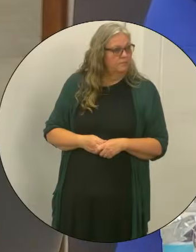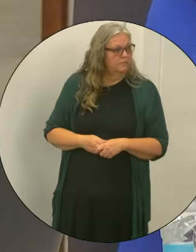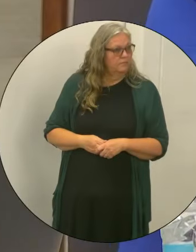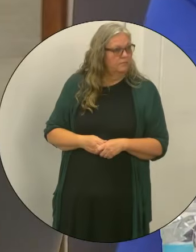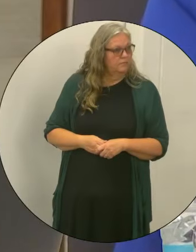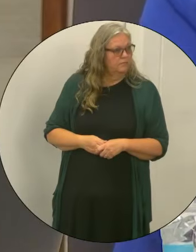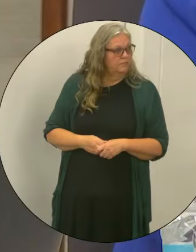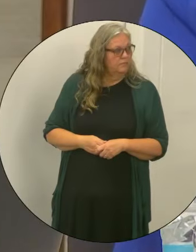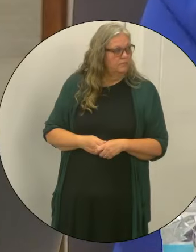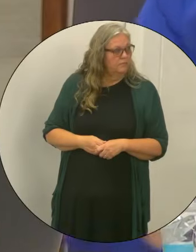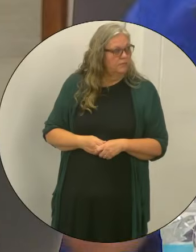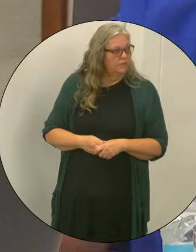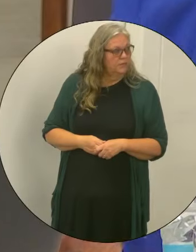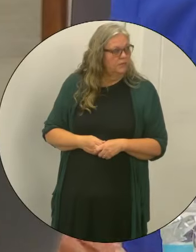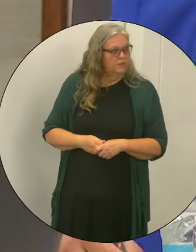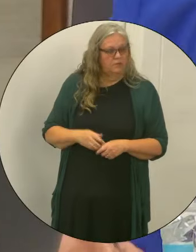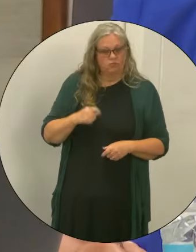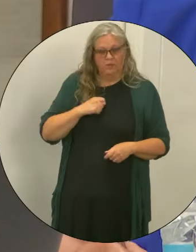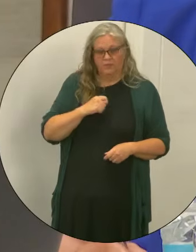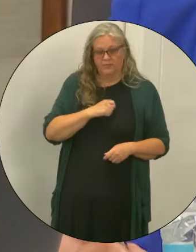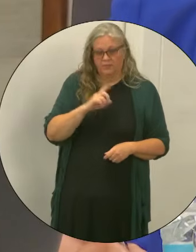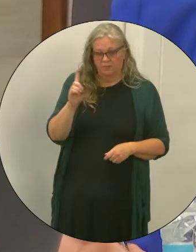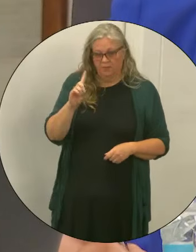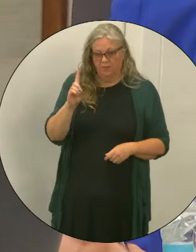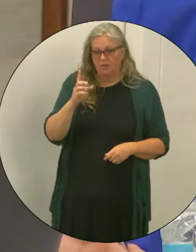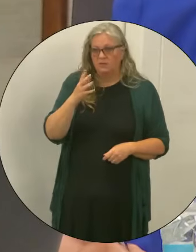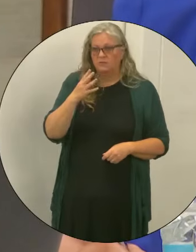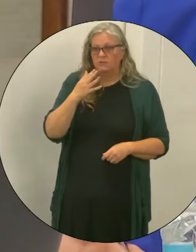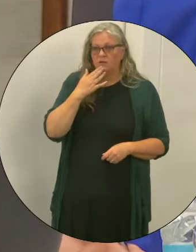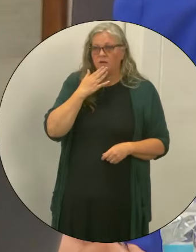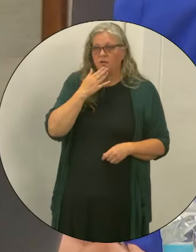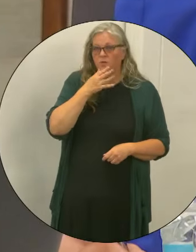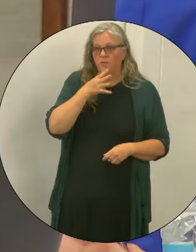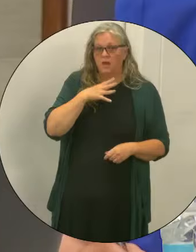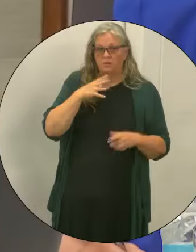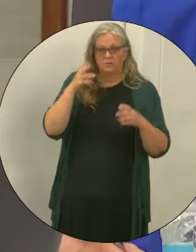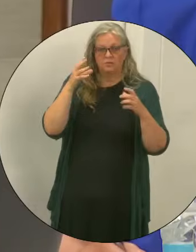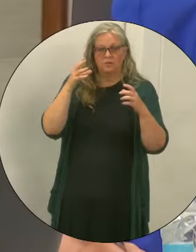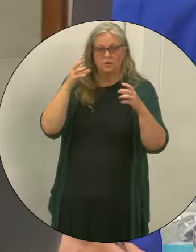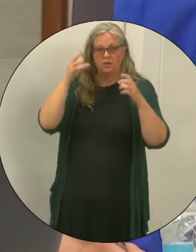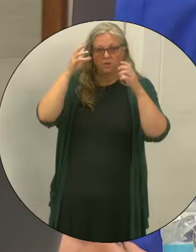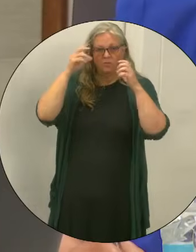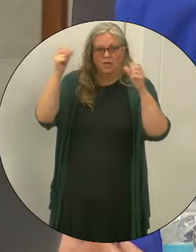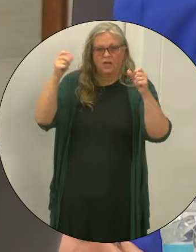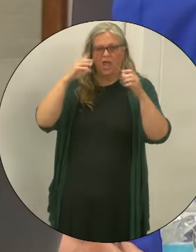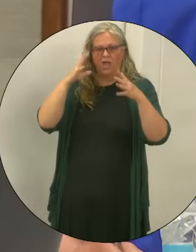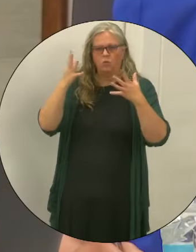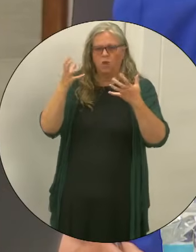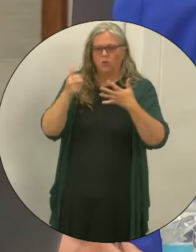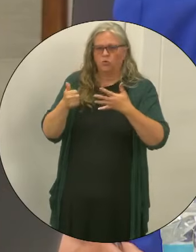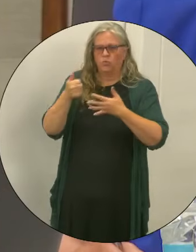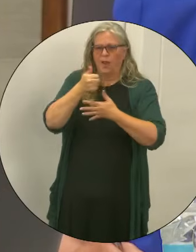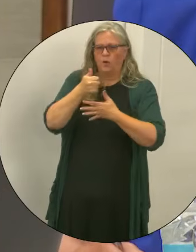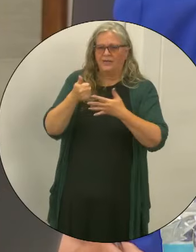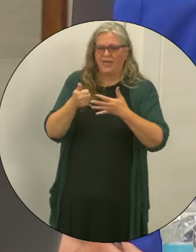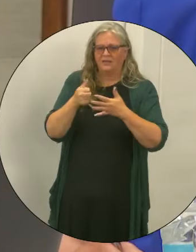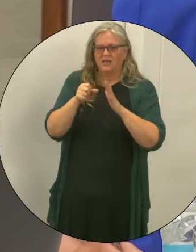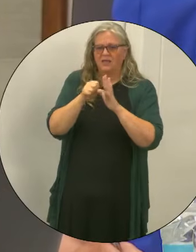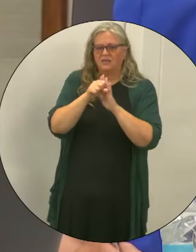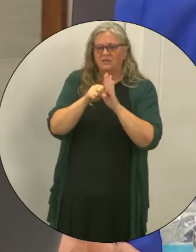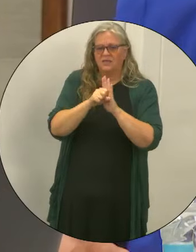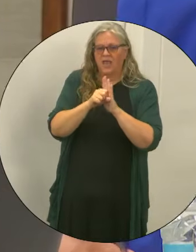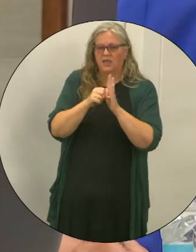Do we have a fifth? Trustee Dominguez. Thank you, Madam President. I'd like to bring forward to prioritize state budget